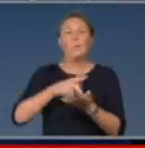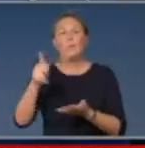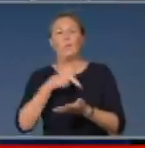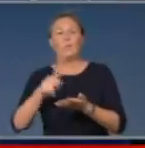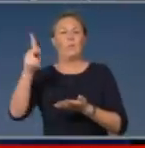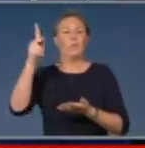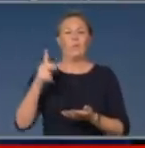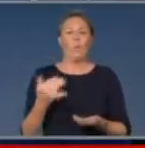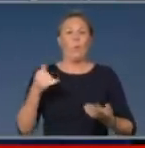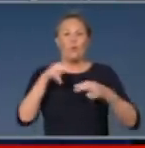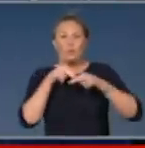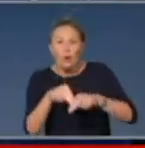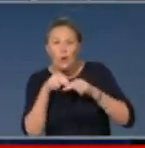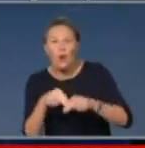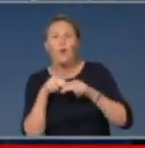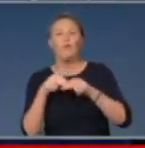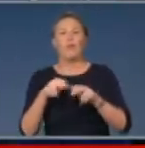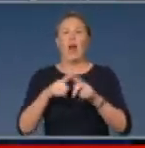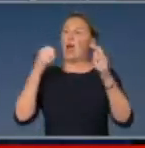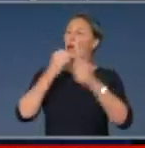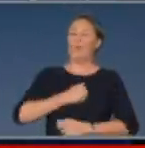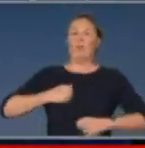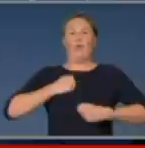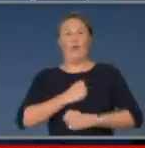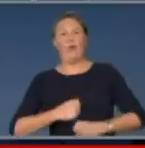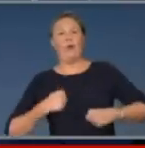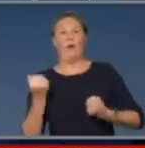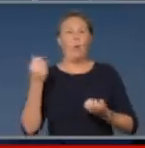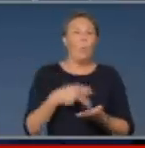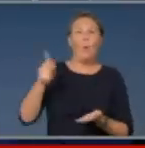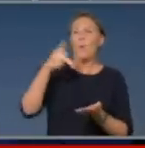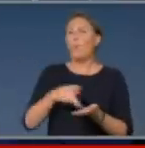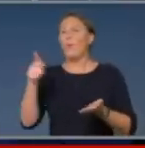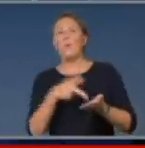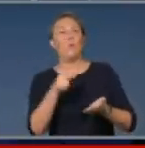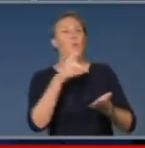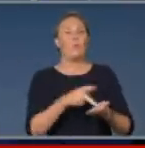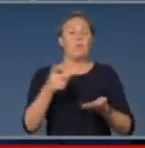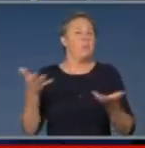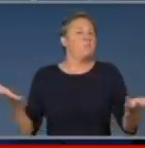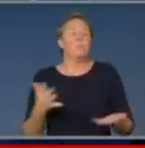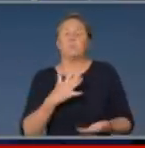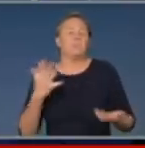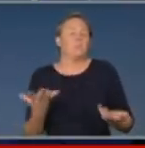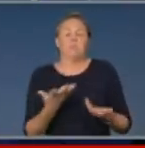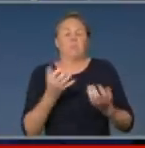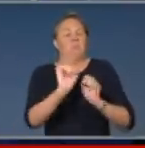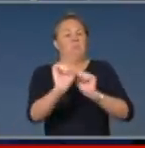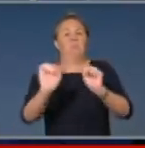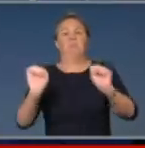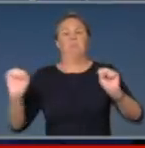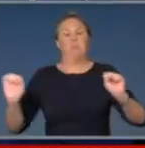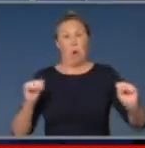Shire, if you're going surfing, or if you're walking in the local national park, or whatever it might happen to be, those set of